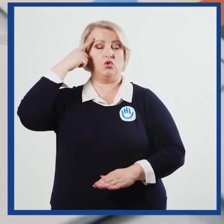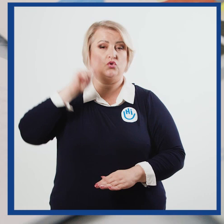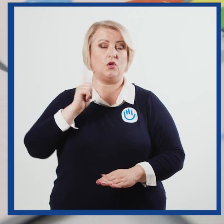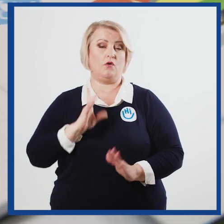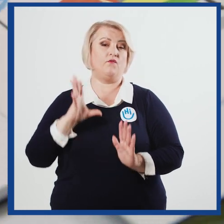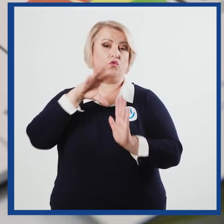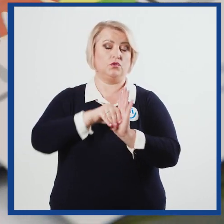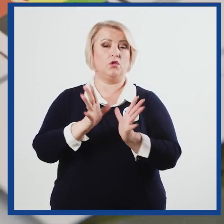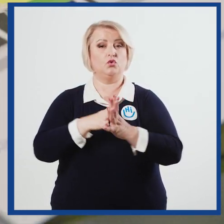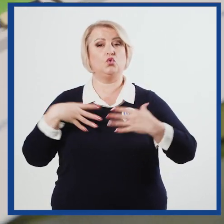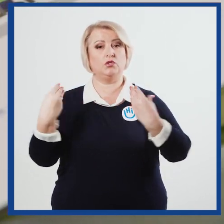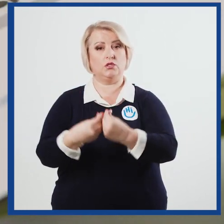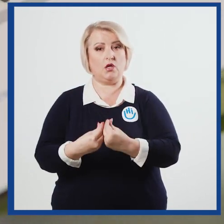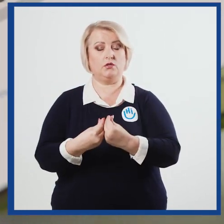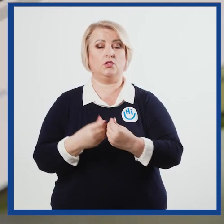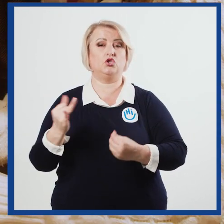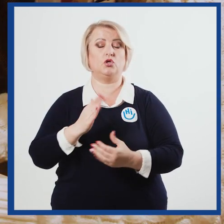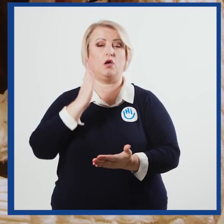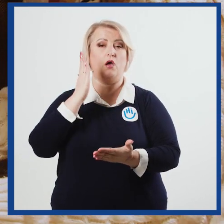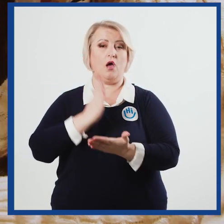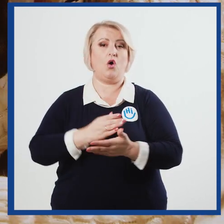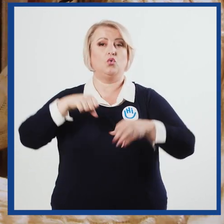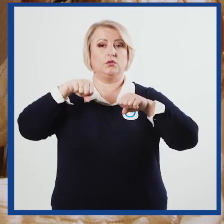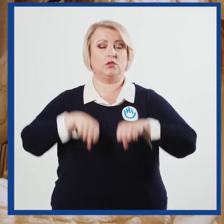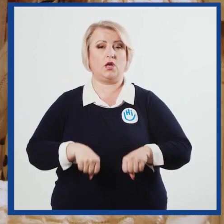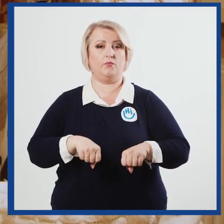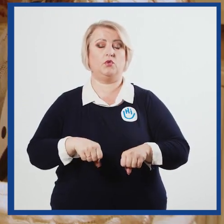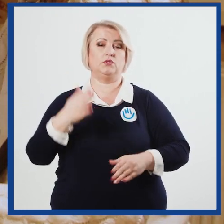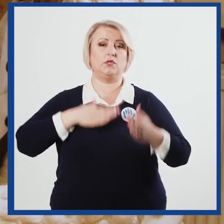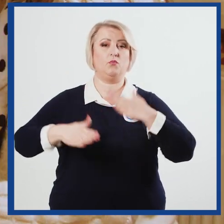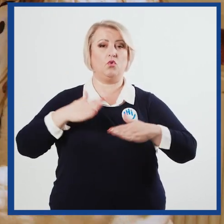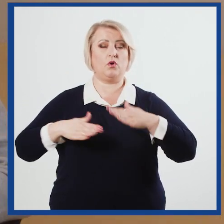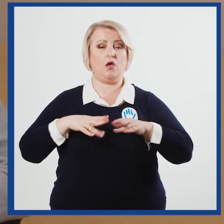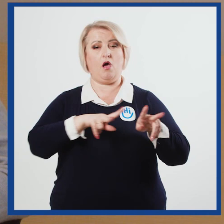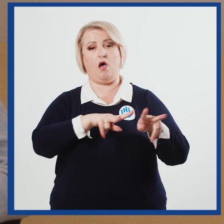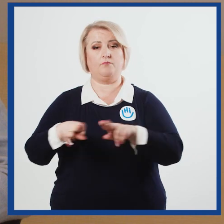know that they are part of the society and have the rights